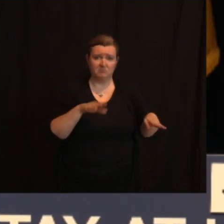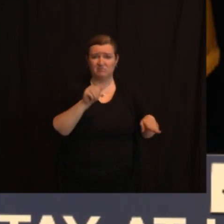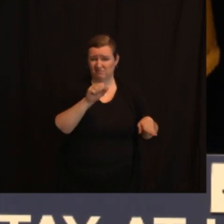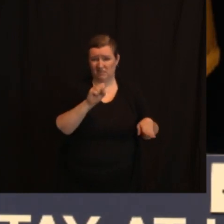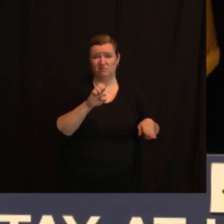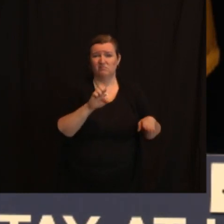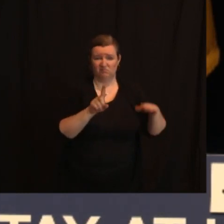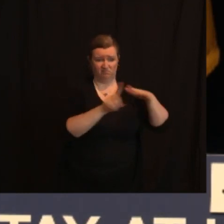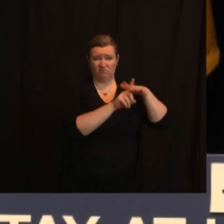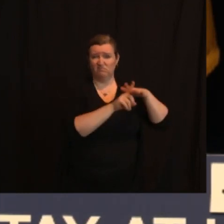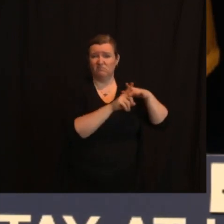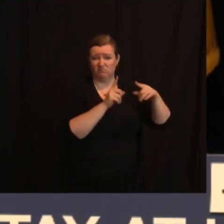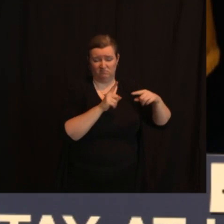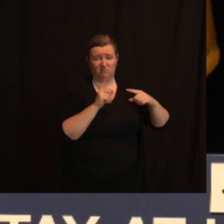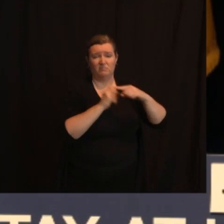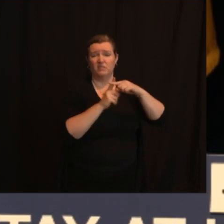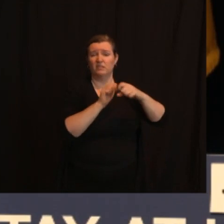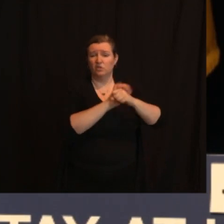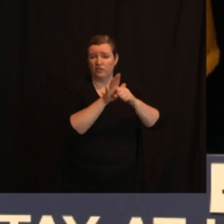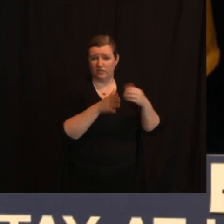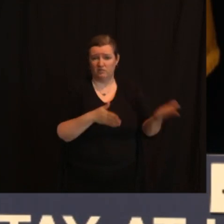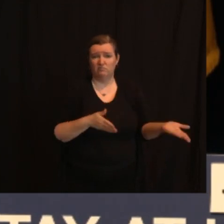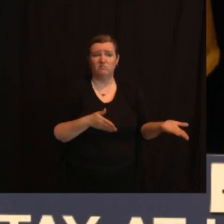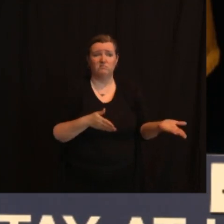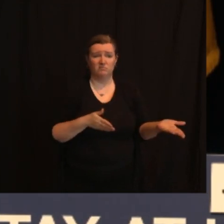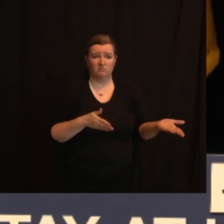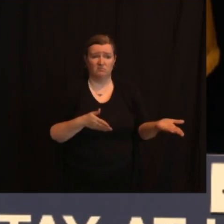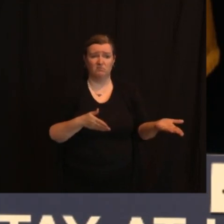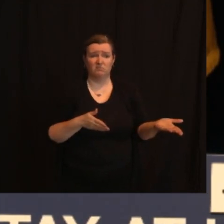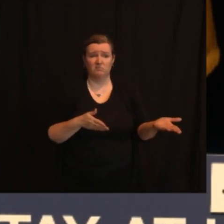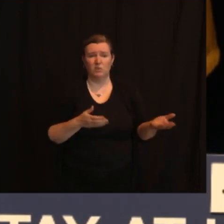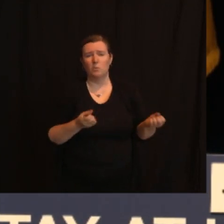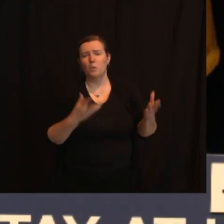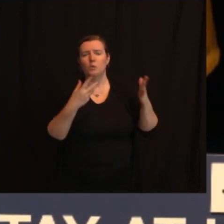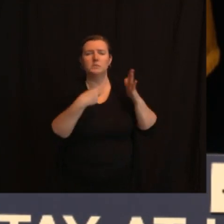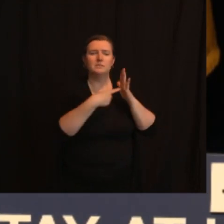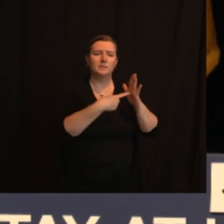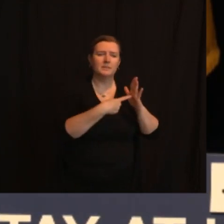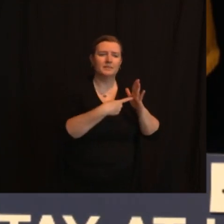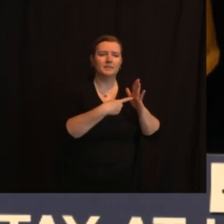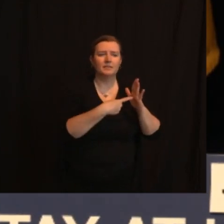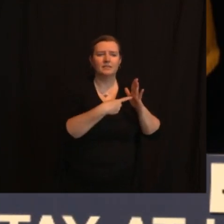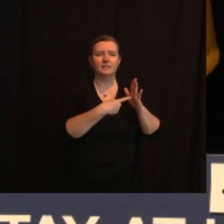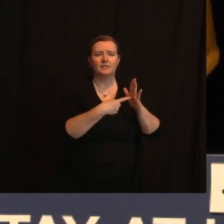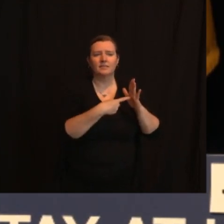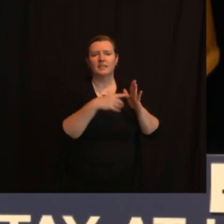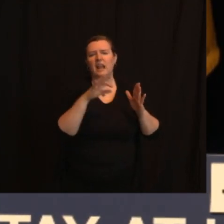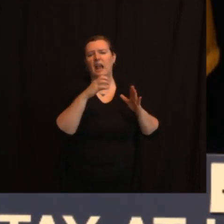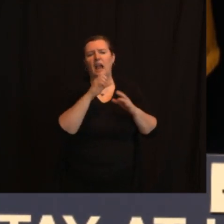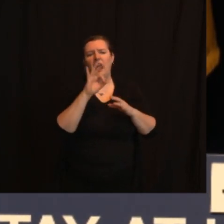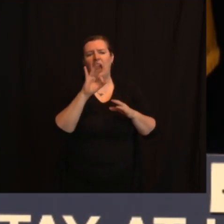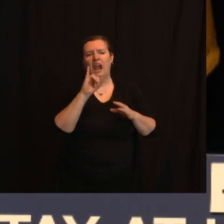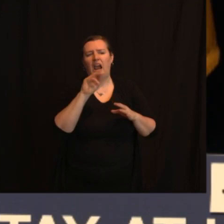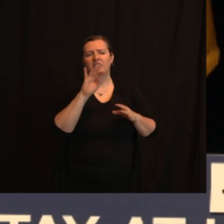the multi-symptom inflammatory Kawasaki disease that's